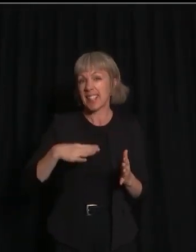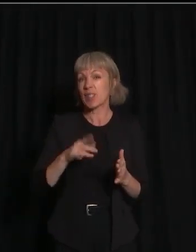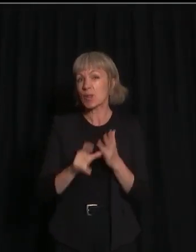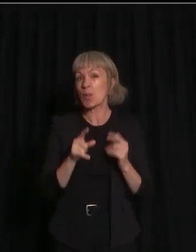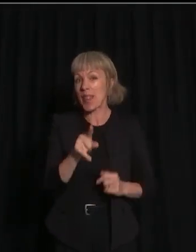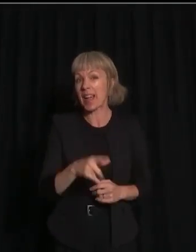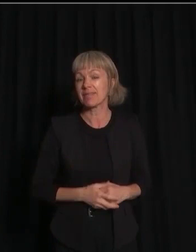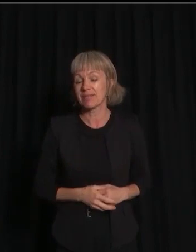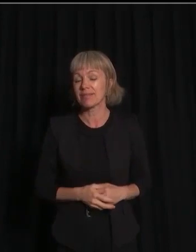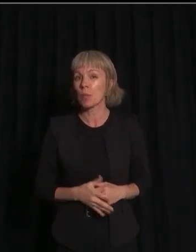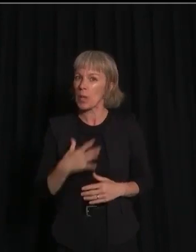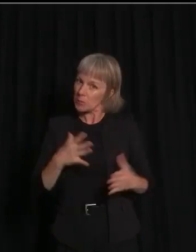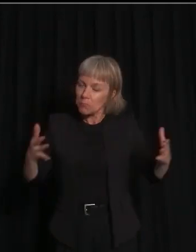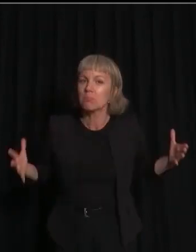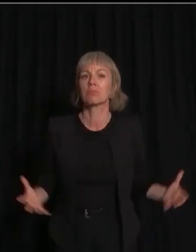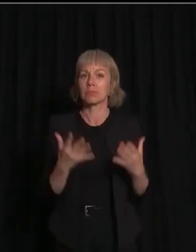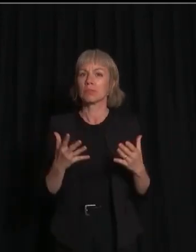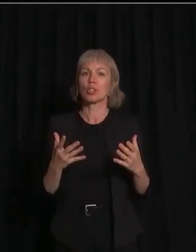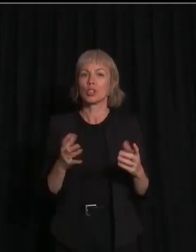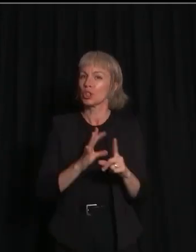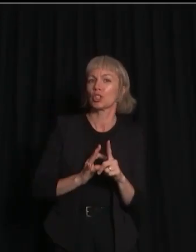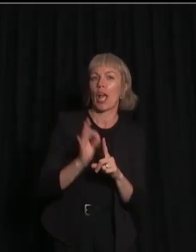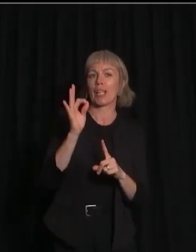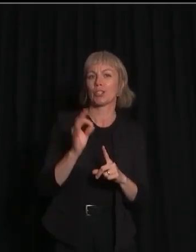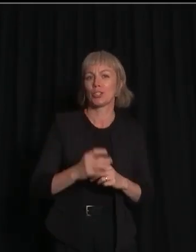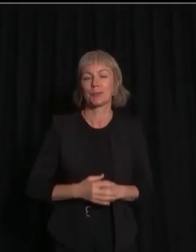it absolutely needs so that the change happens.